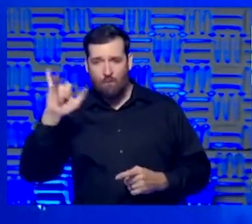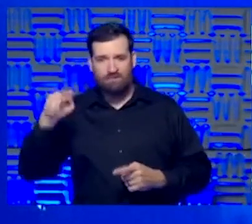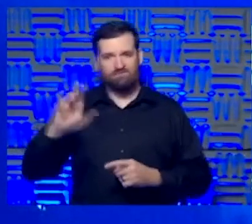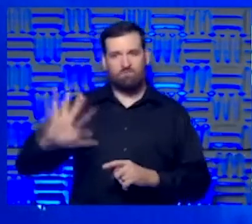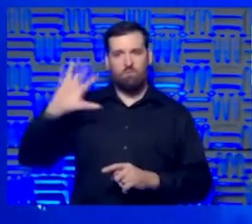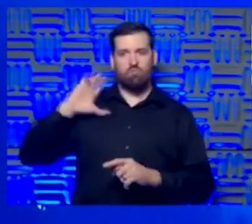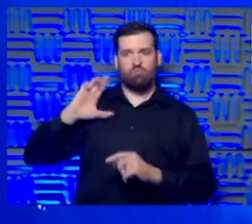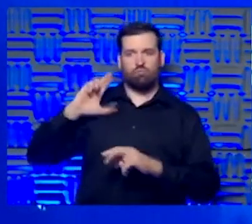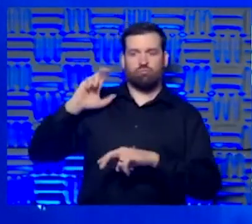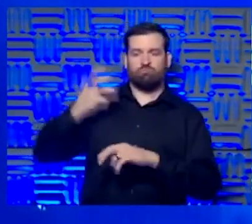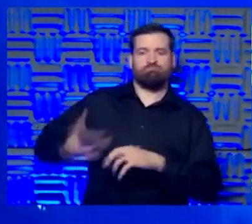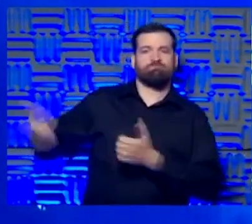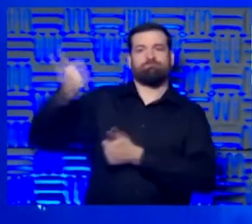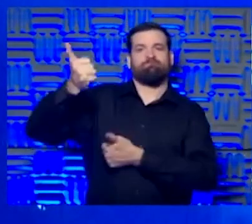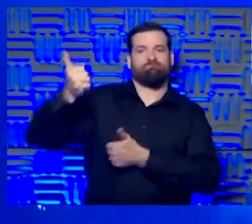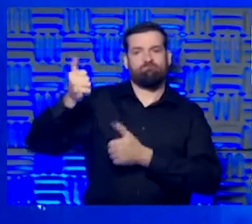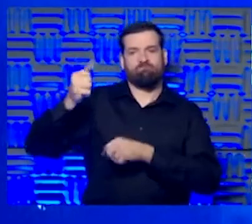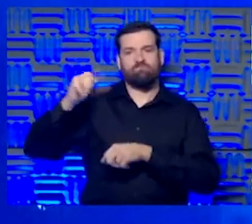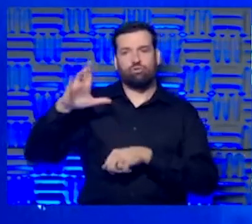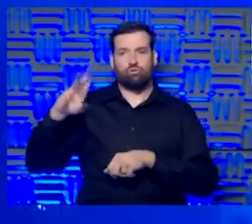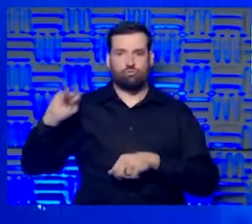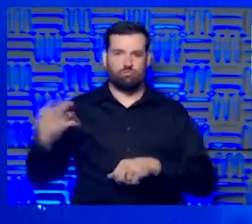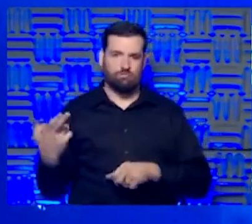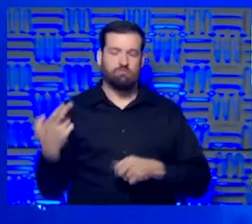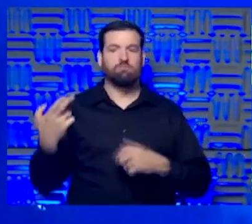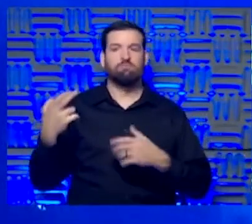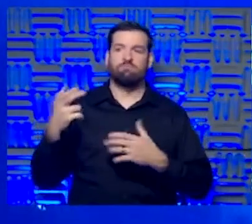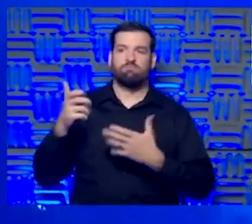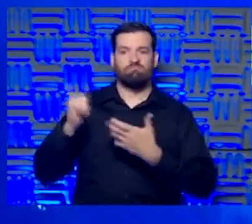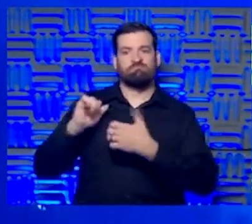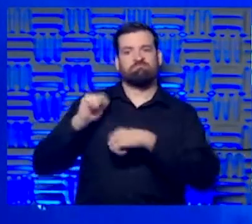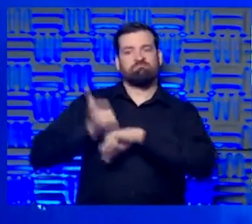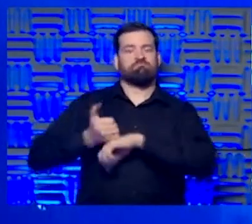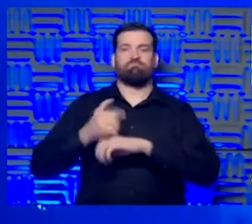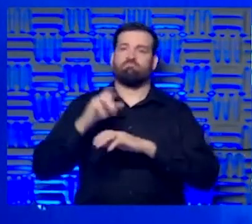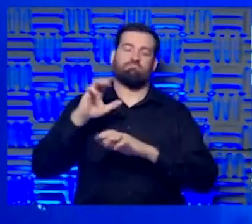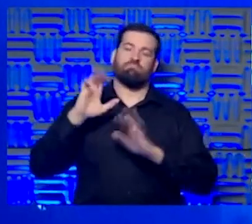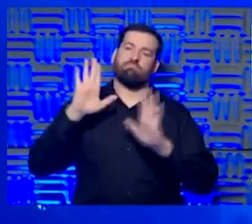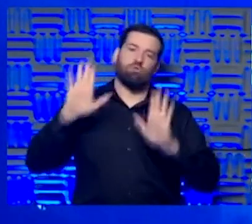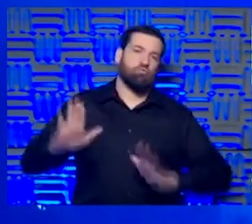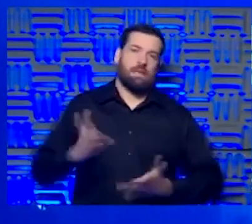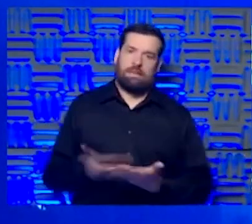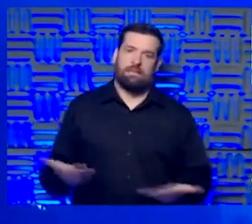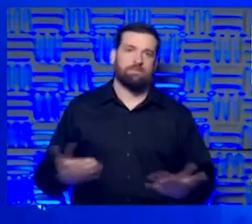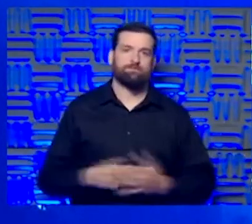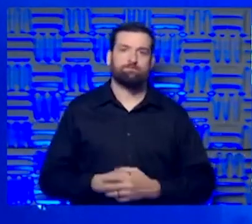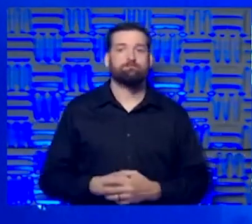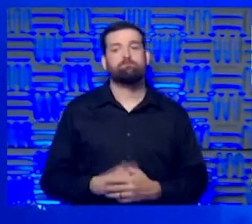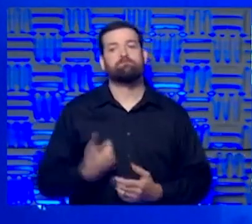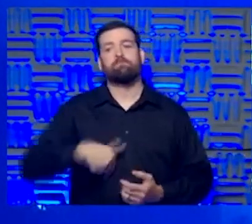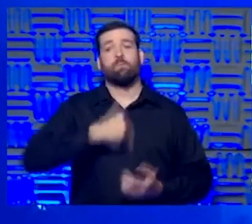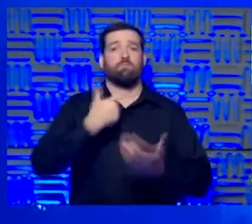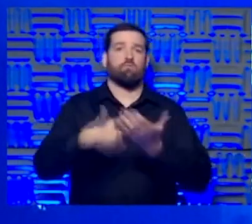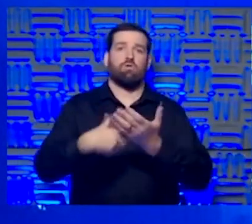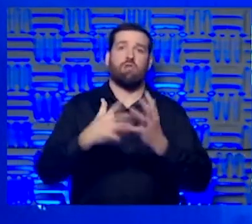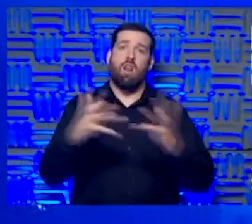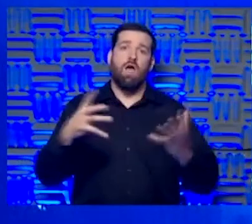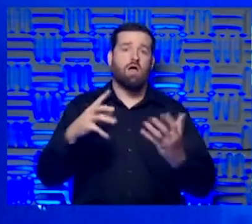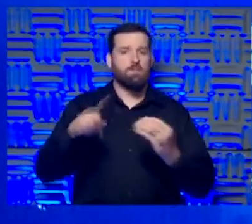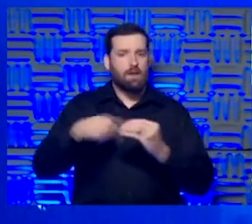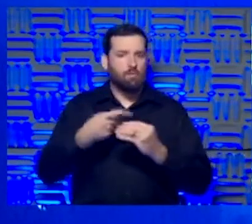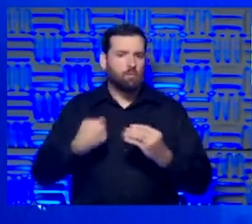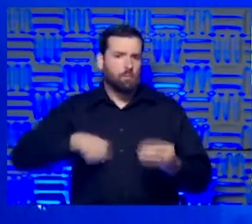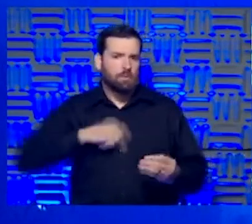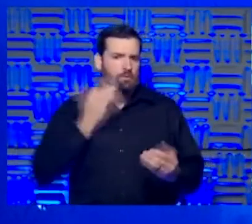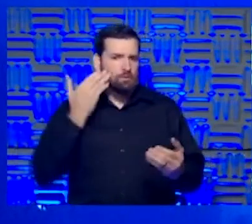pediatrics at Children's and a real partner in helping us put this together, has been just a brilliant thing. We've talked a lot about what we don't know,